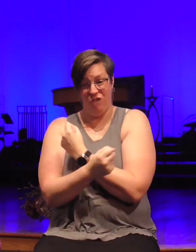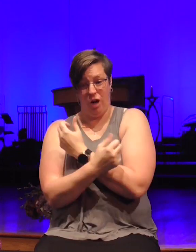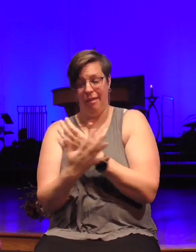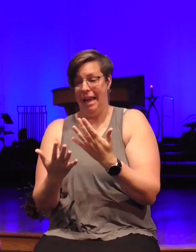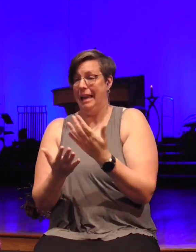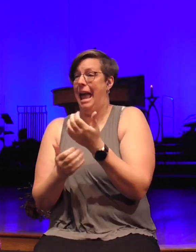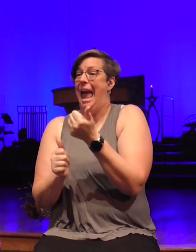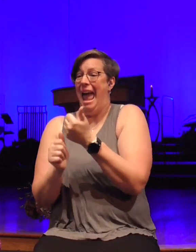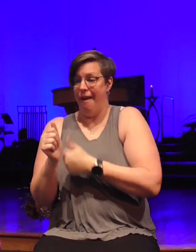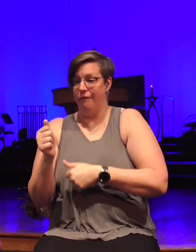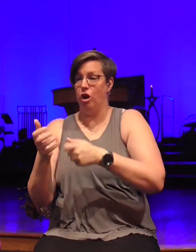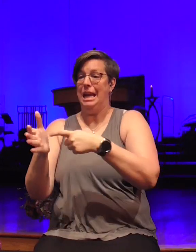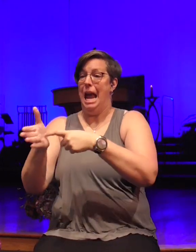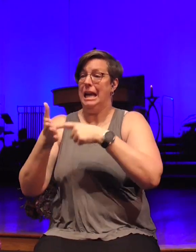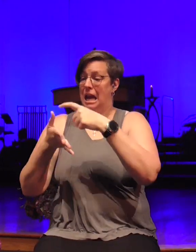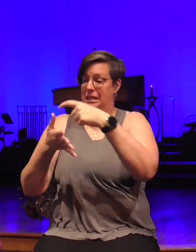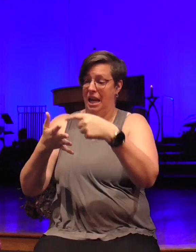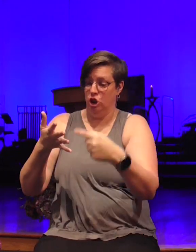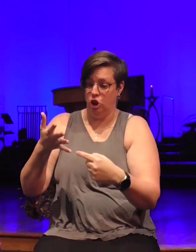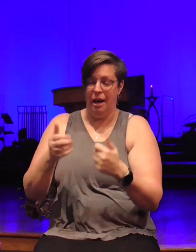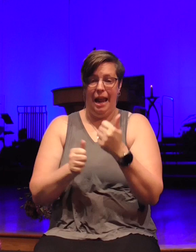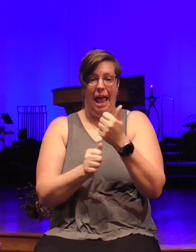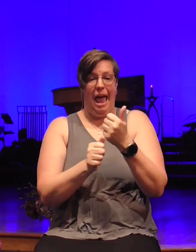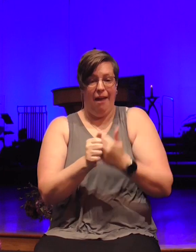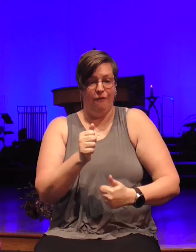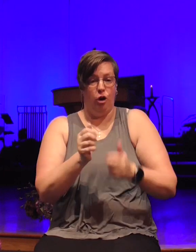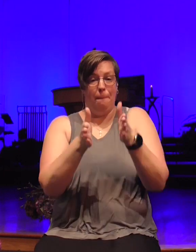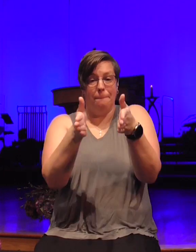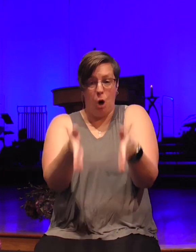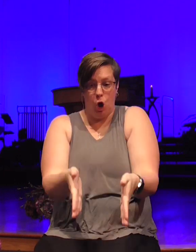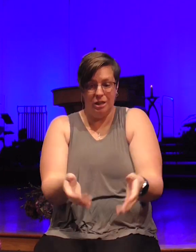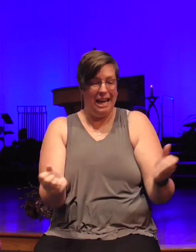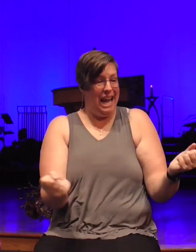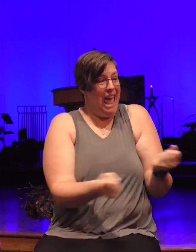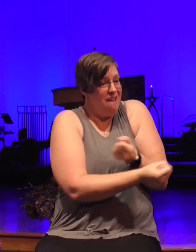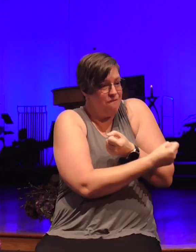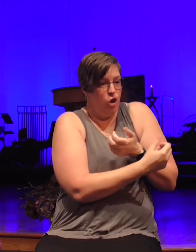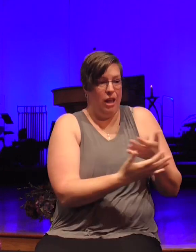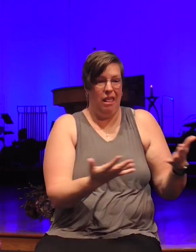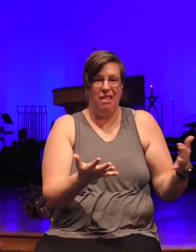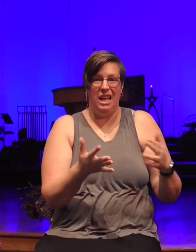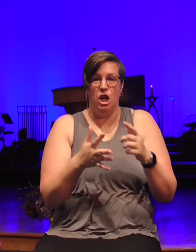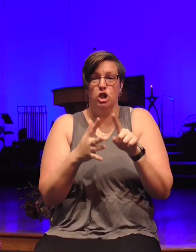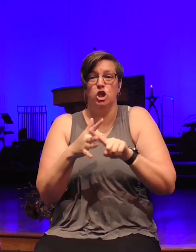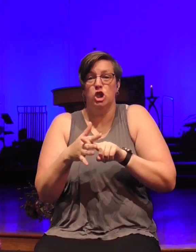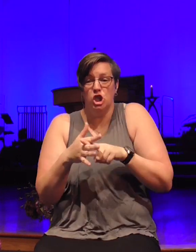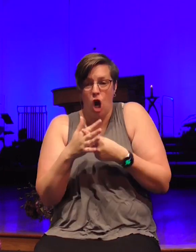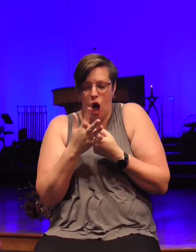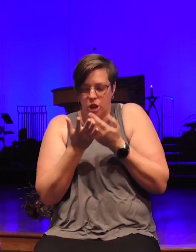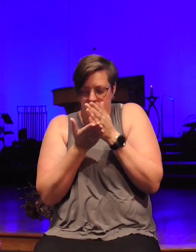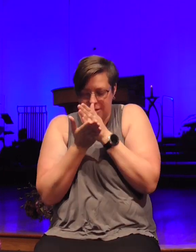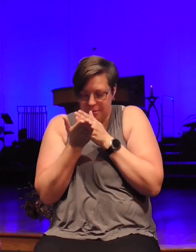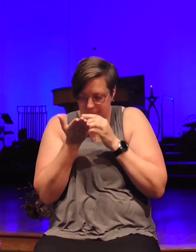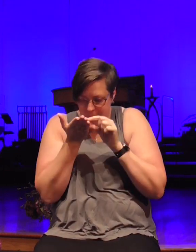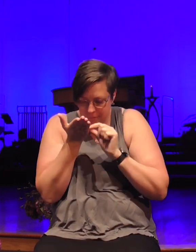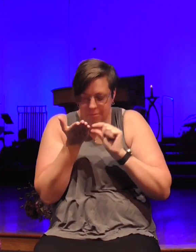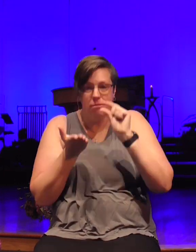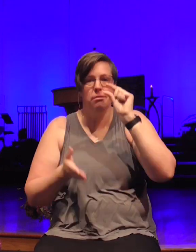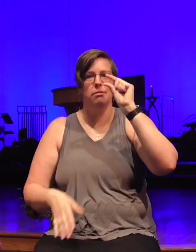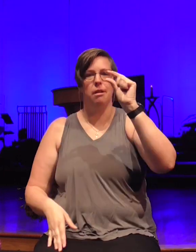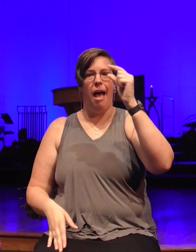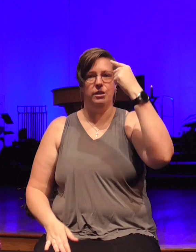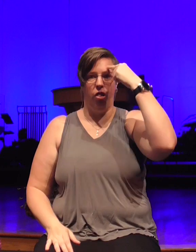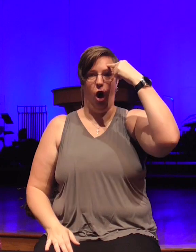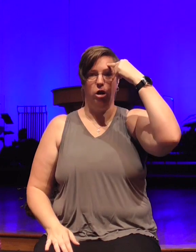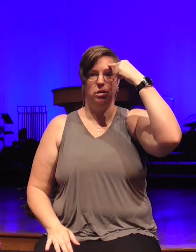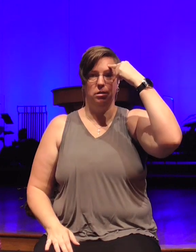condition, every person, everything in your life, in my life, it starts out as a thought. Ernest Holmes says to